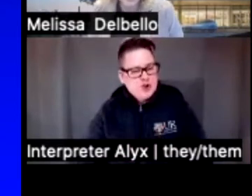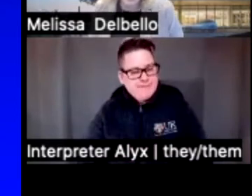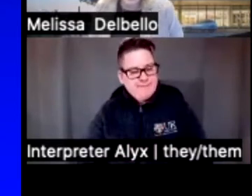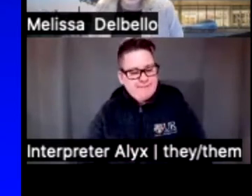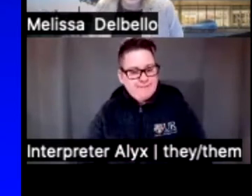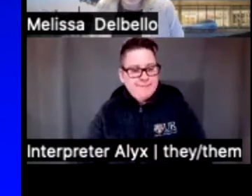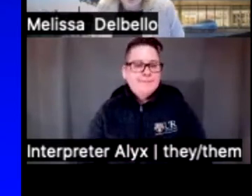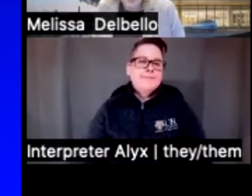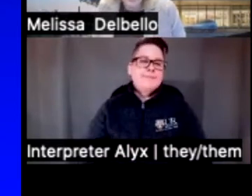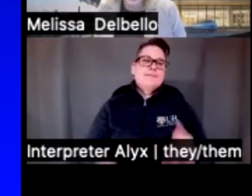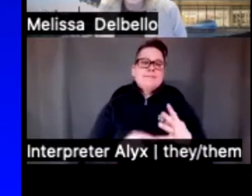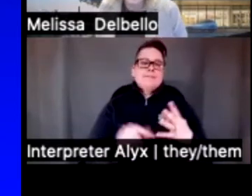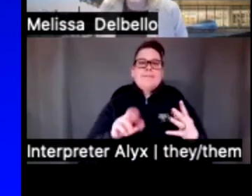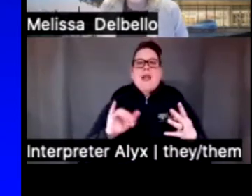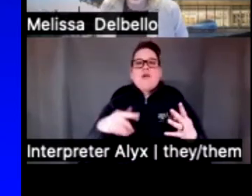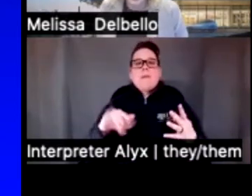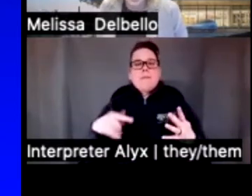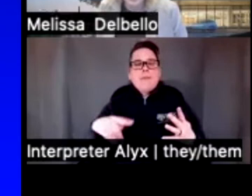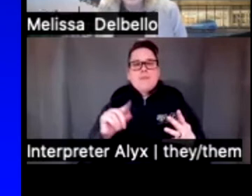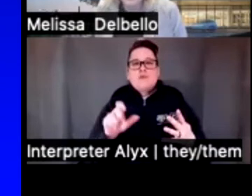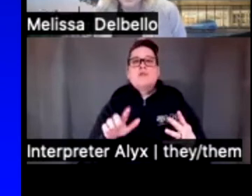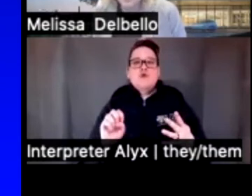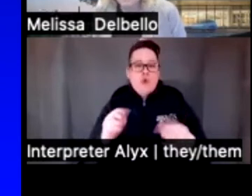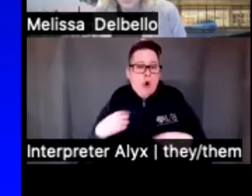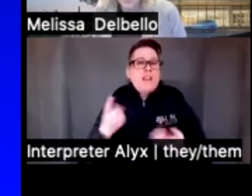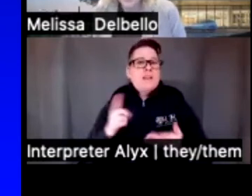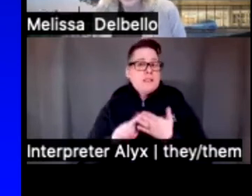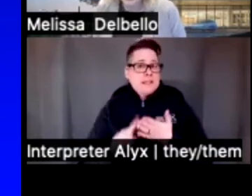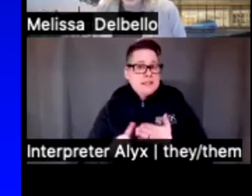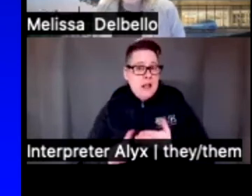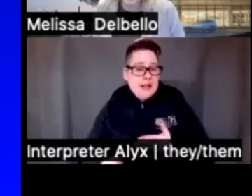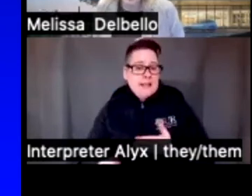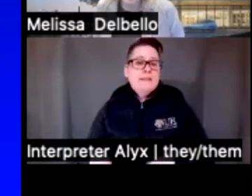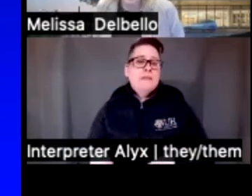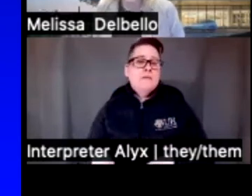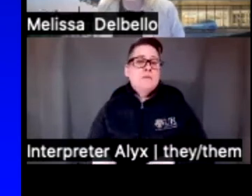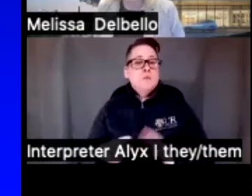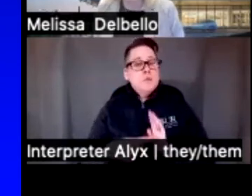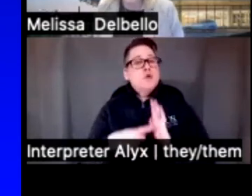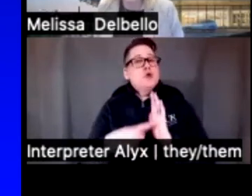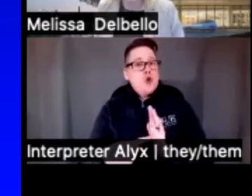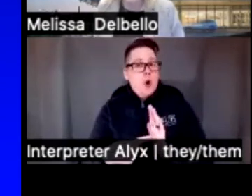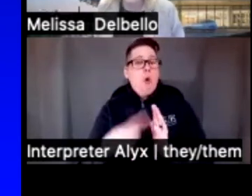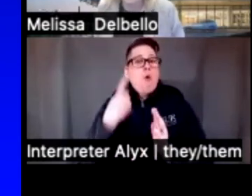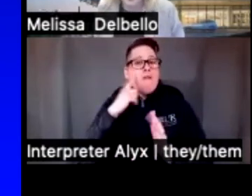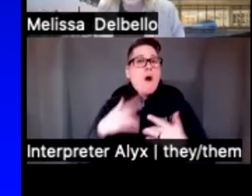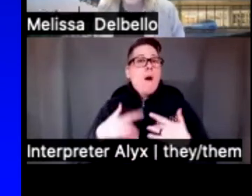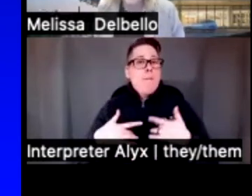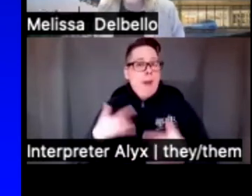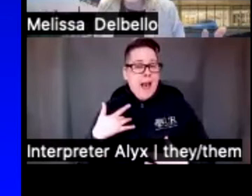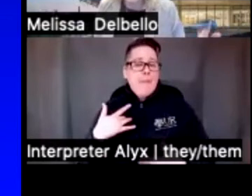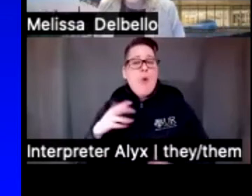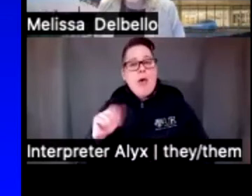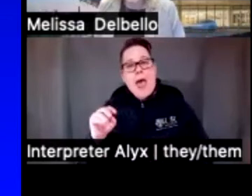And then aripiprazole has been studied and has been shown in the bipolar not